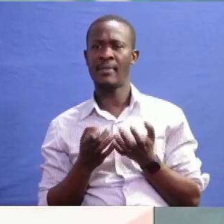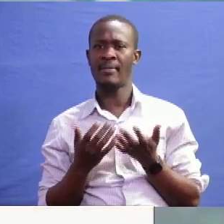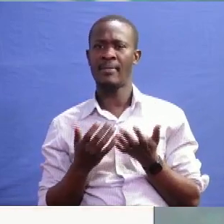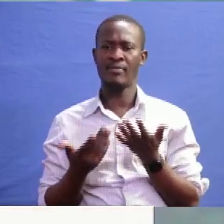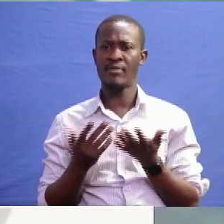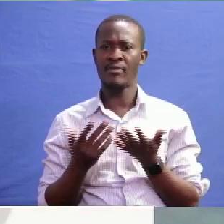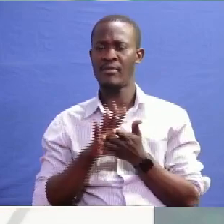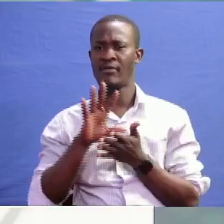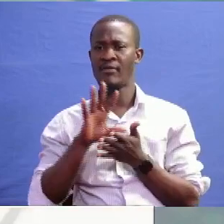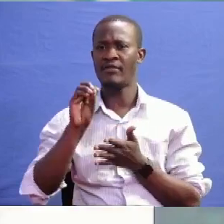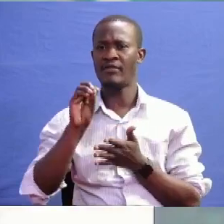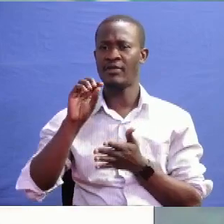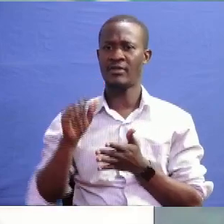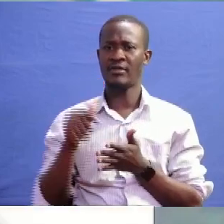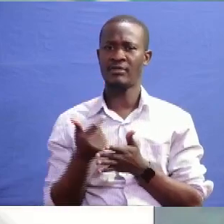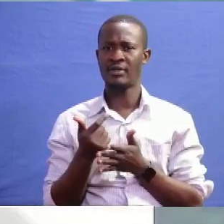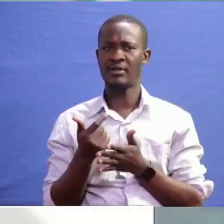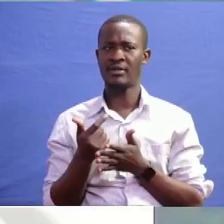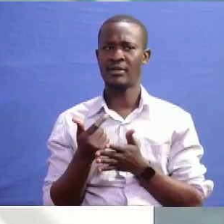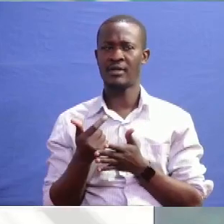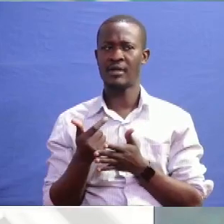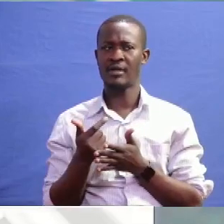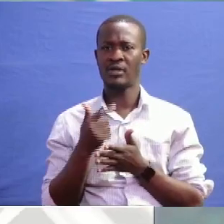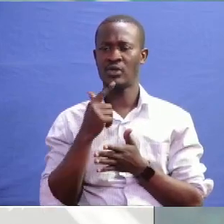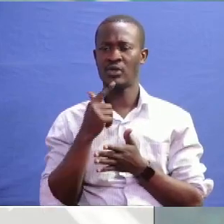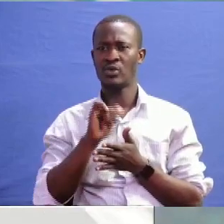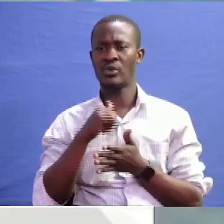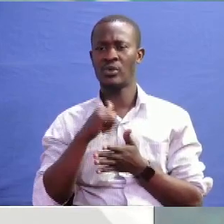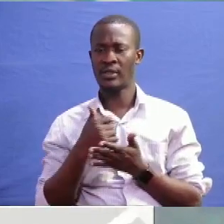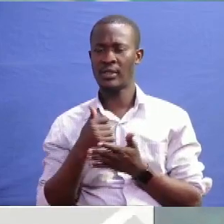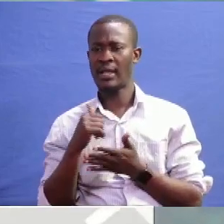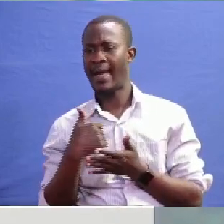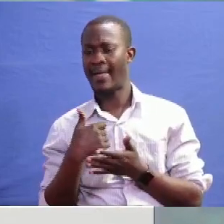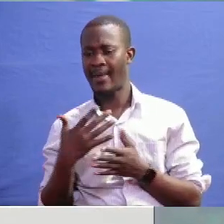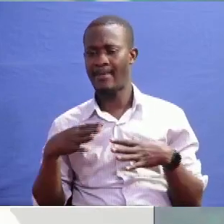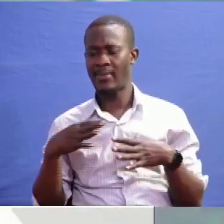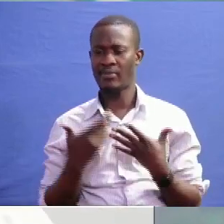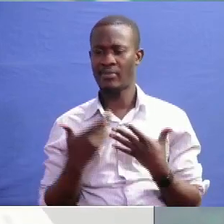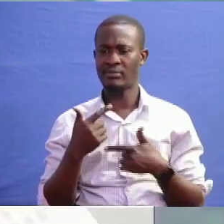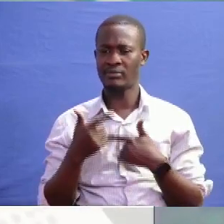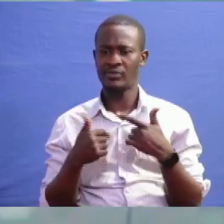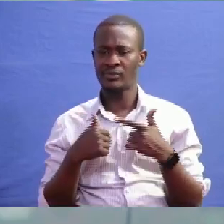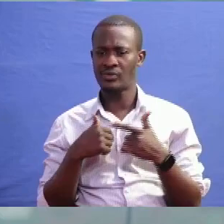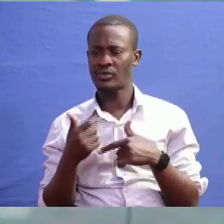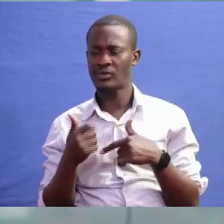loan of 50,000 and above. And so then the other people are spread in the other